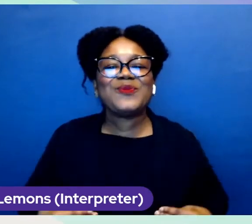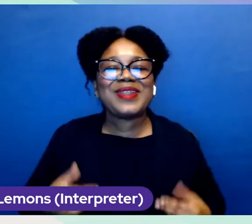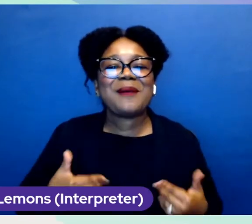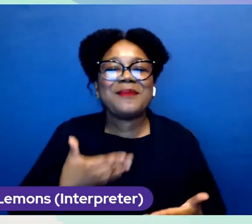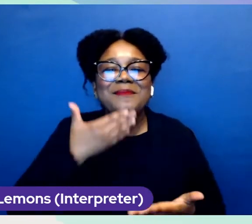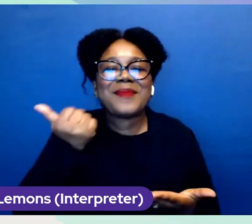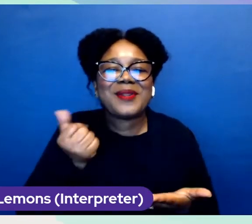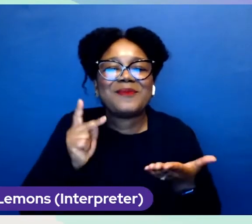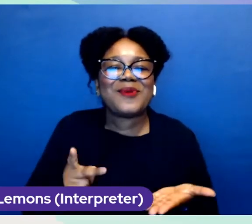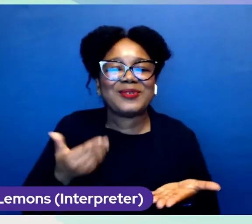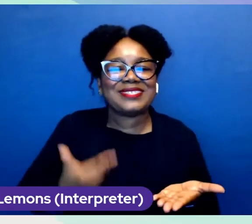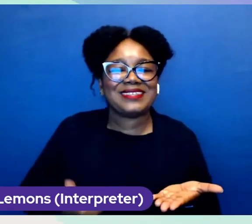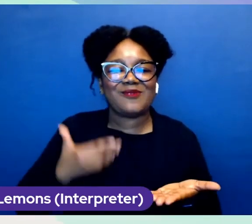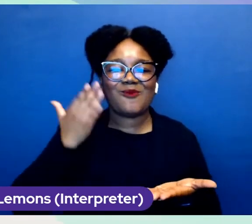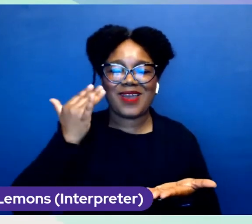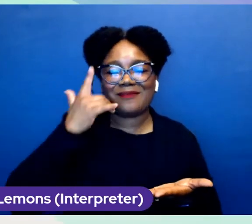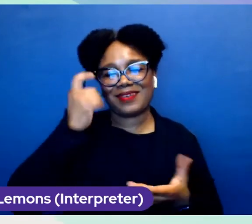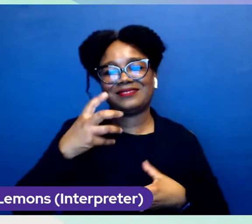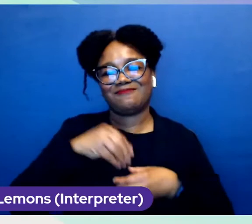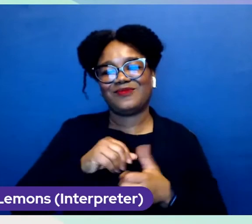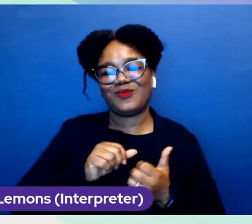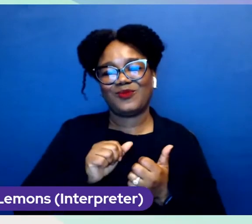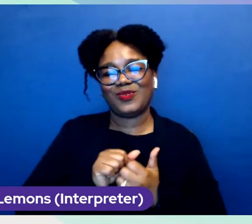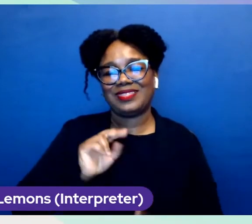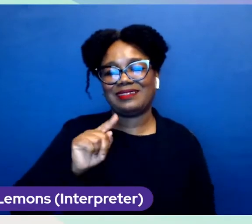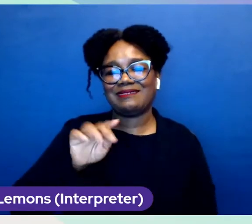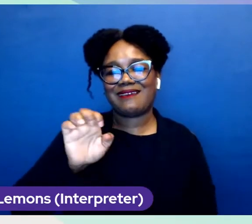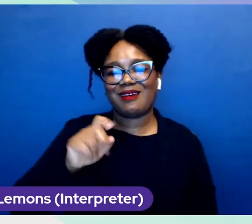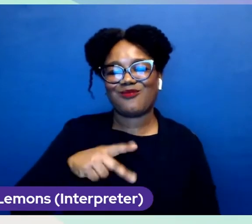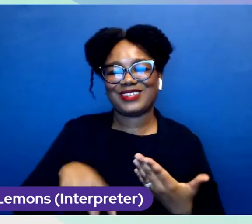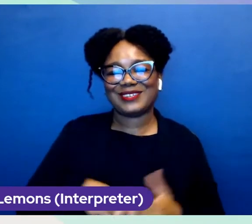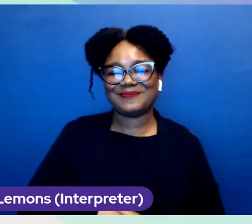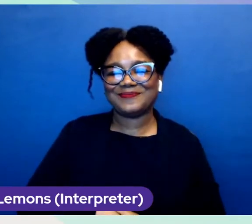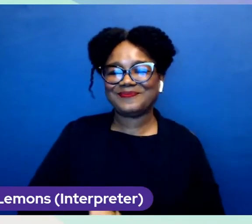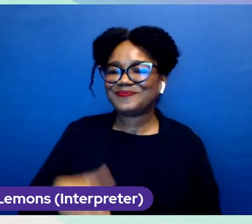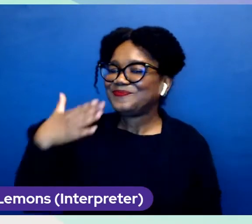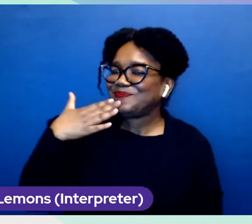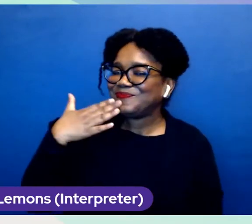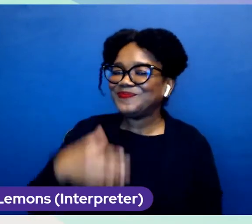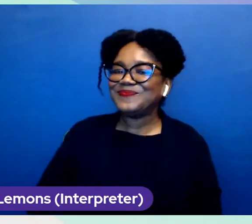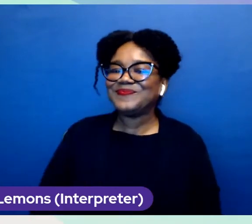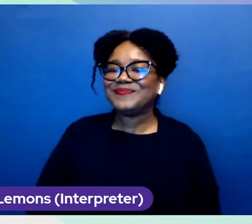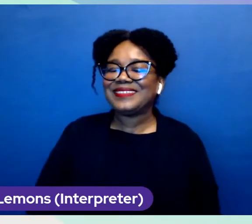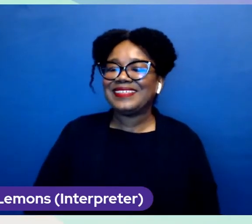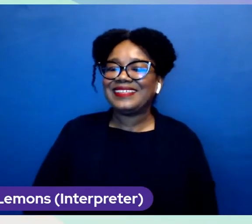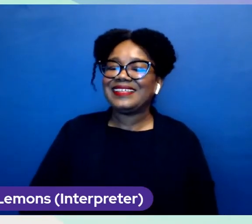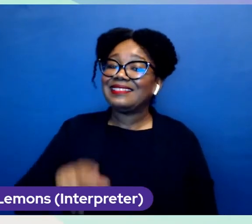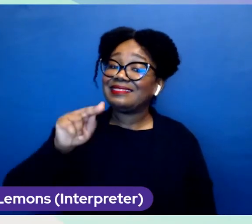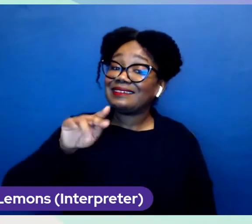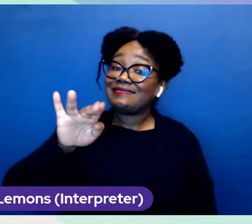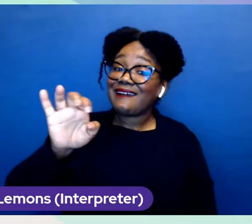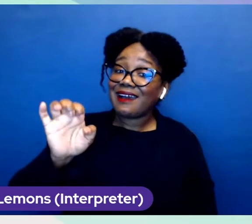Project. Thank you. So, you know, in the Nile Project, we always face the challenge of having